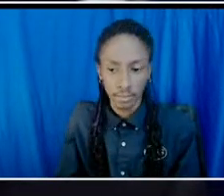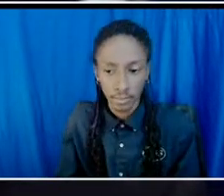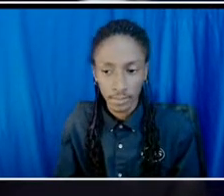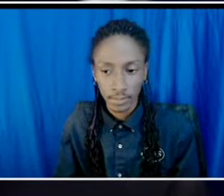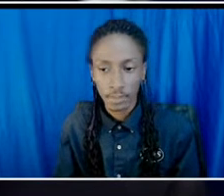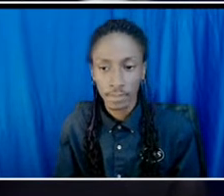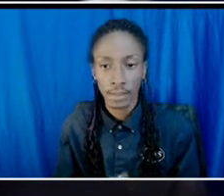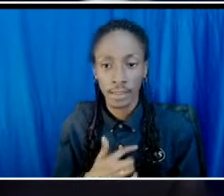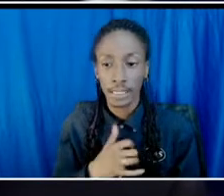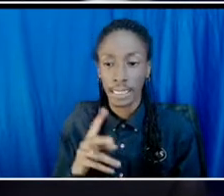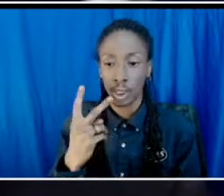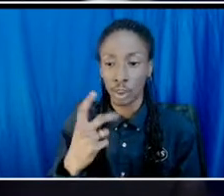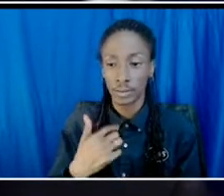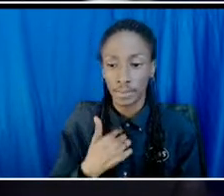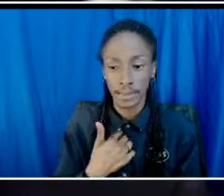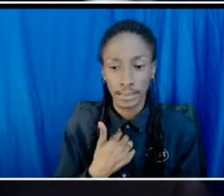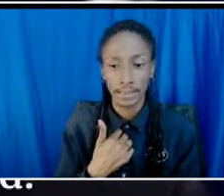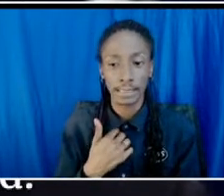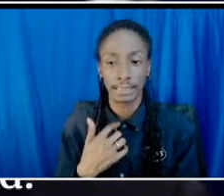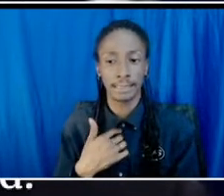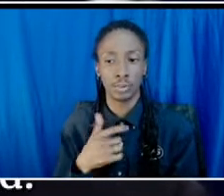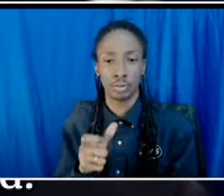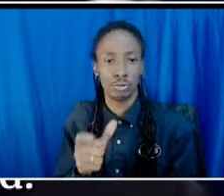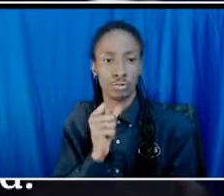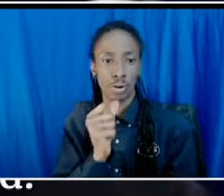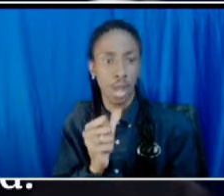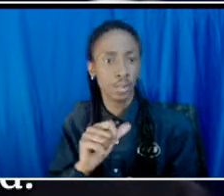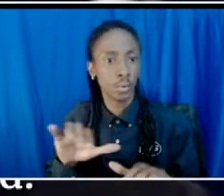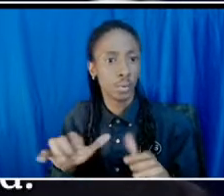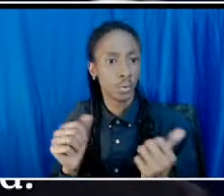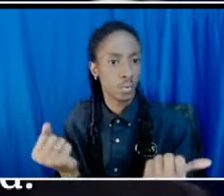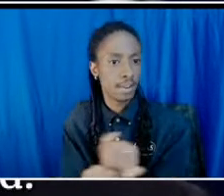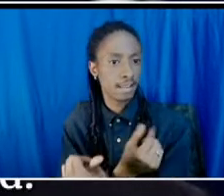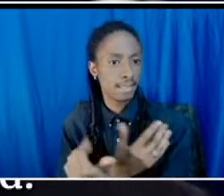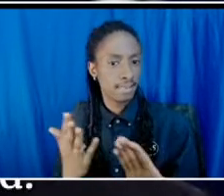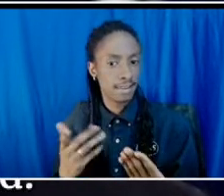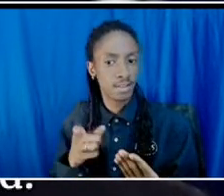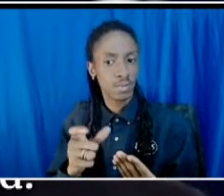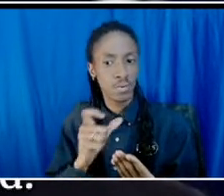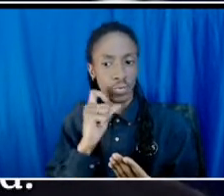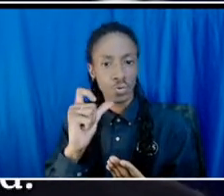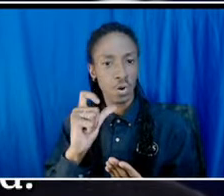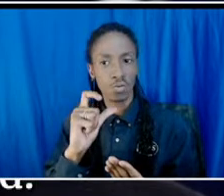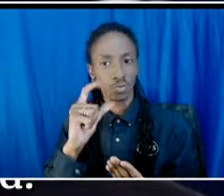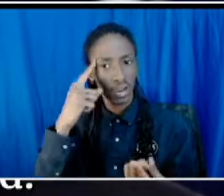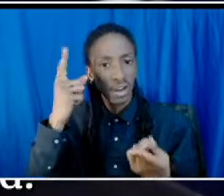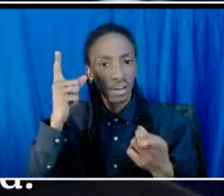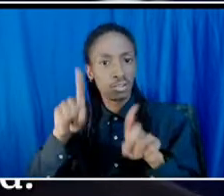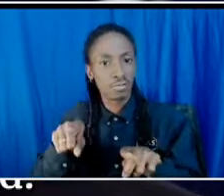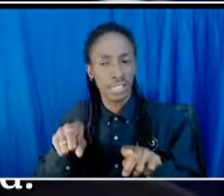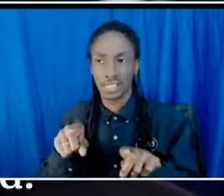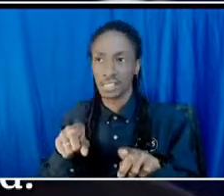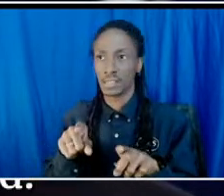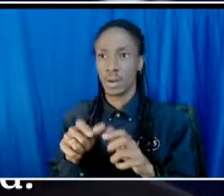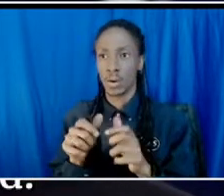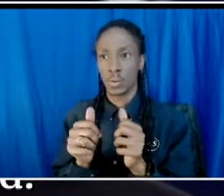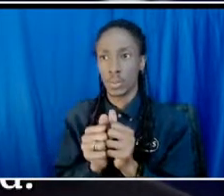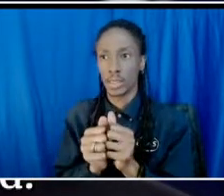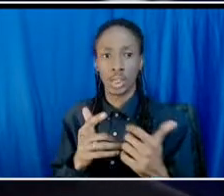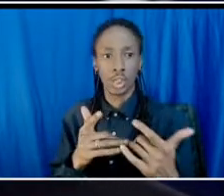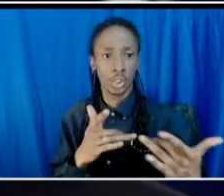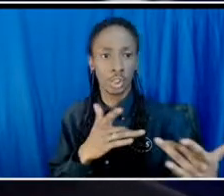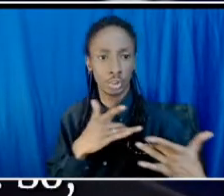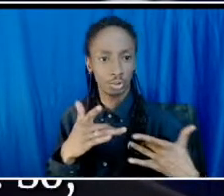know is you're not going to do anything. You don't even agree that the concerns that are being presented